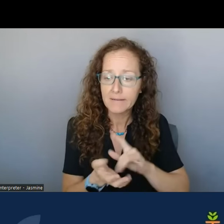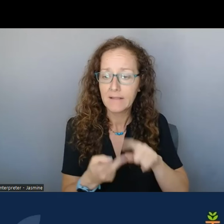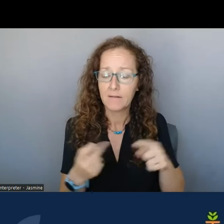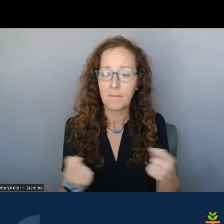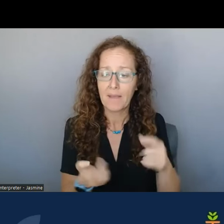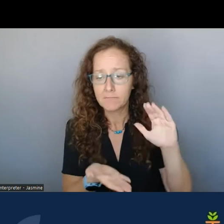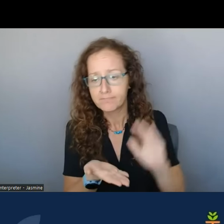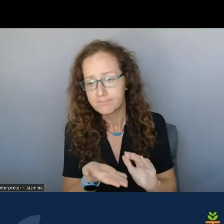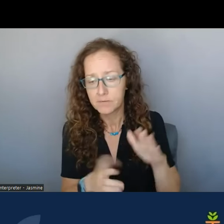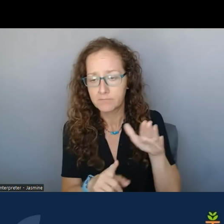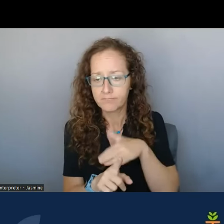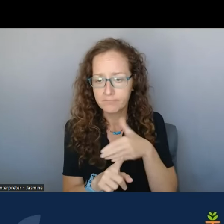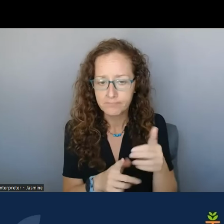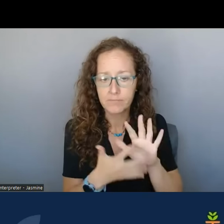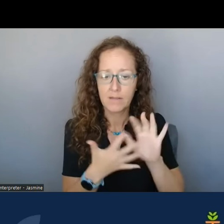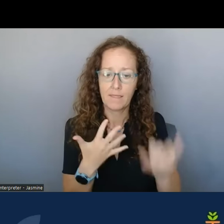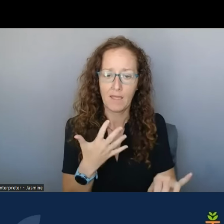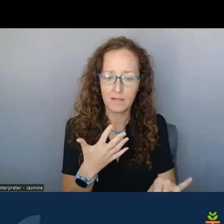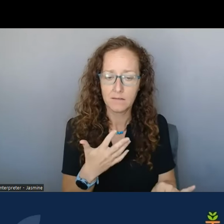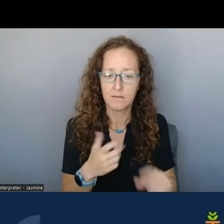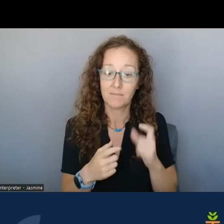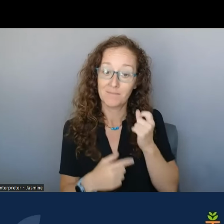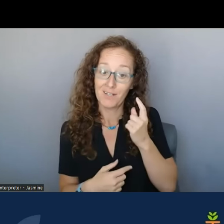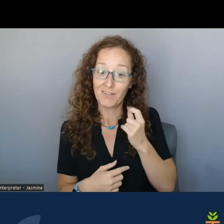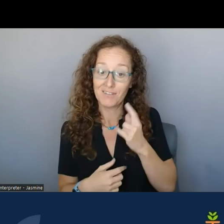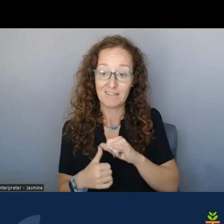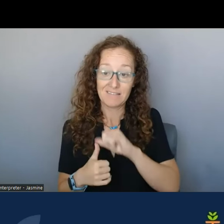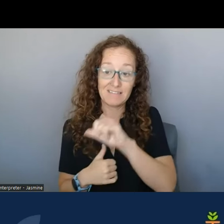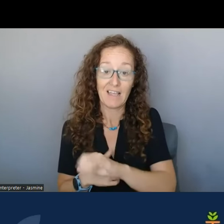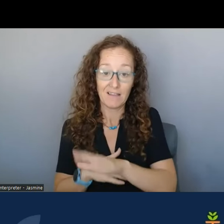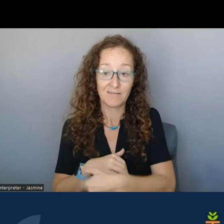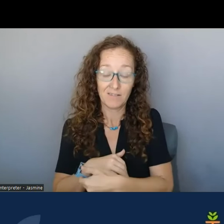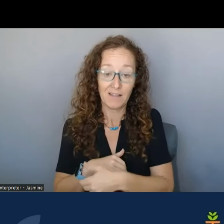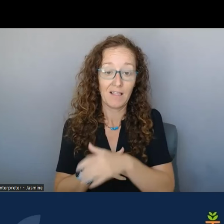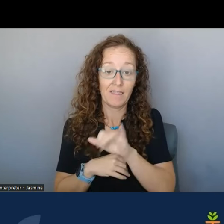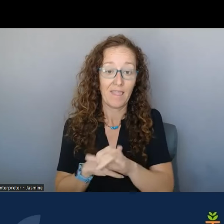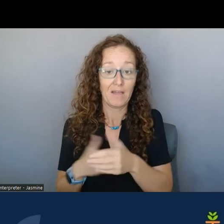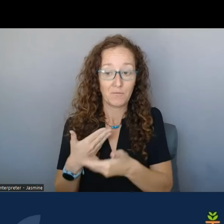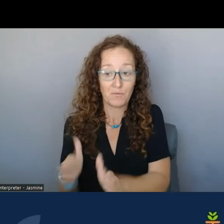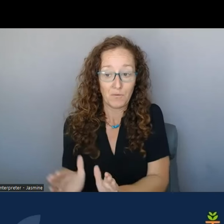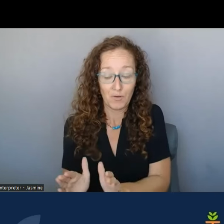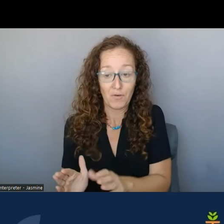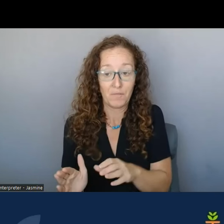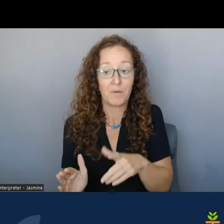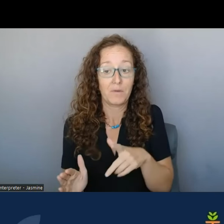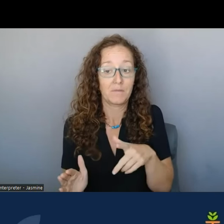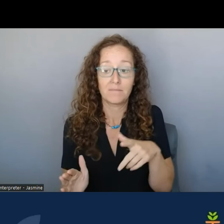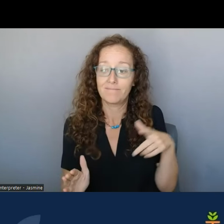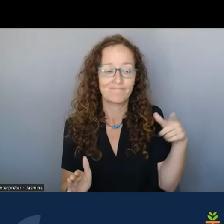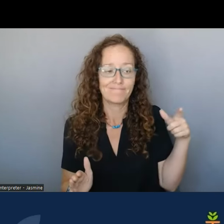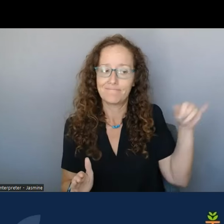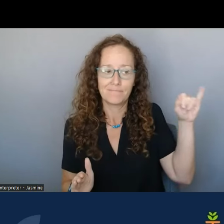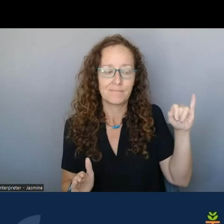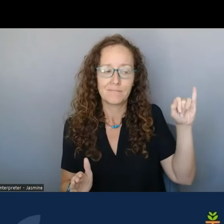thing here is that the room and board part is not covered. And your blood coverage is covered after